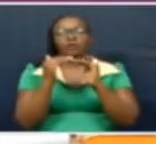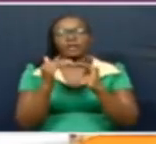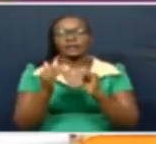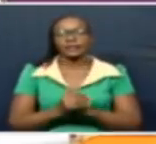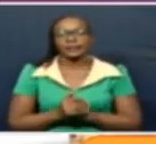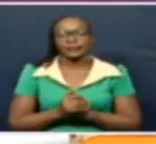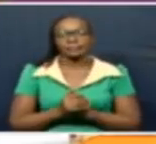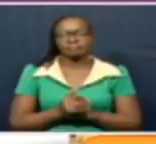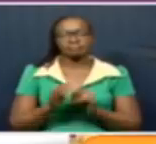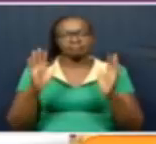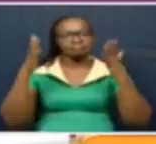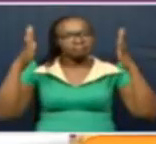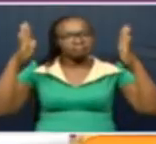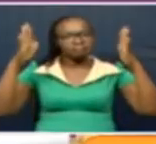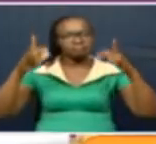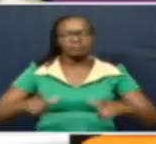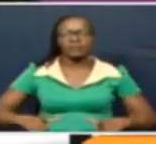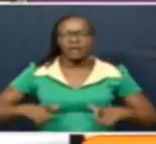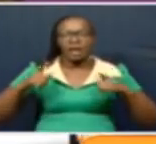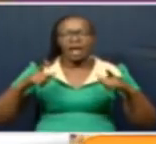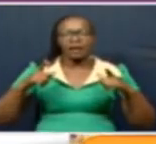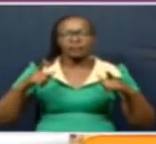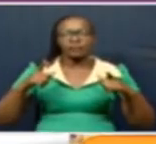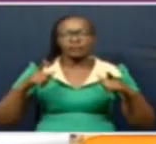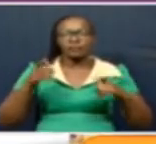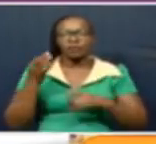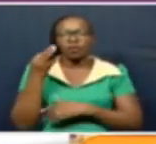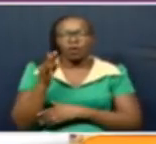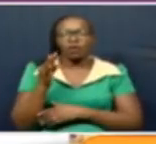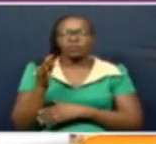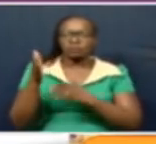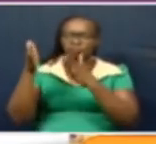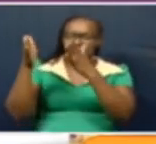to celebrate the life of an astute,